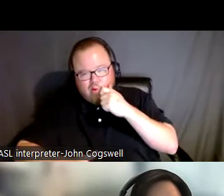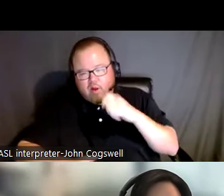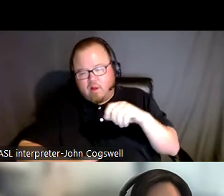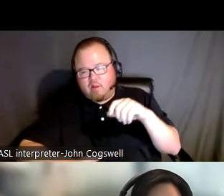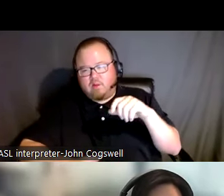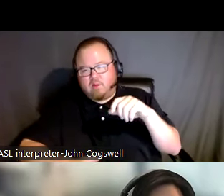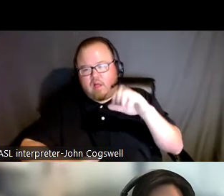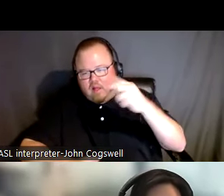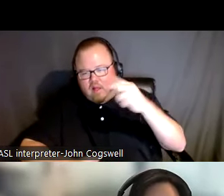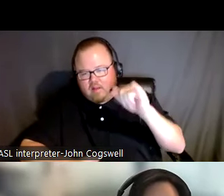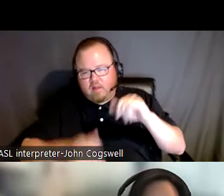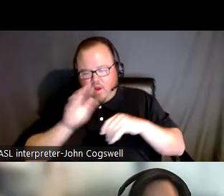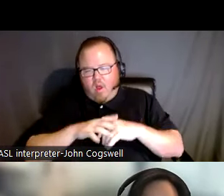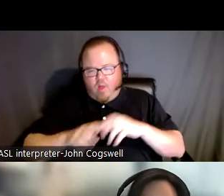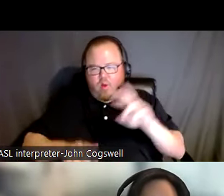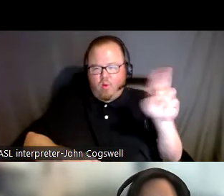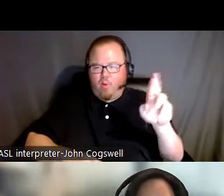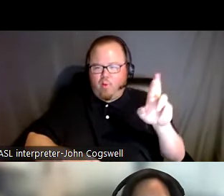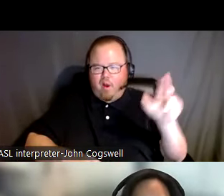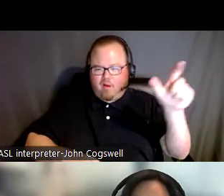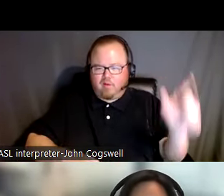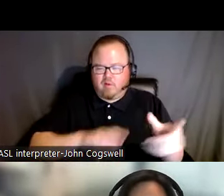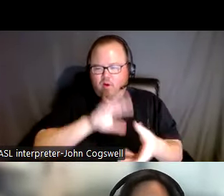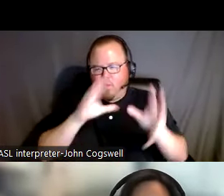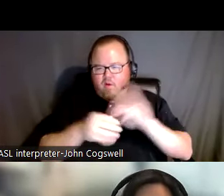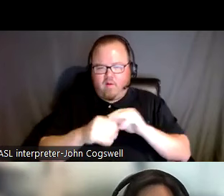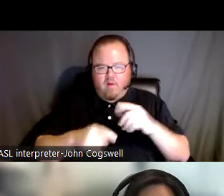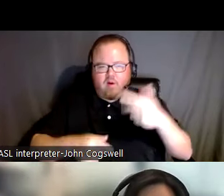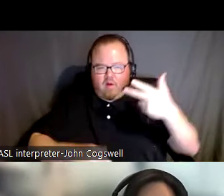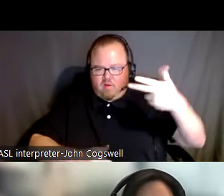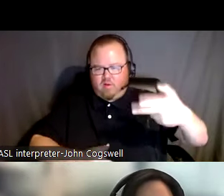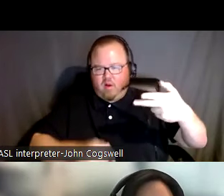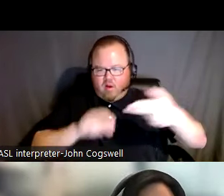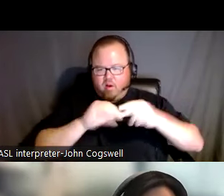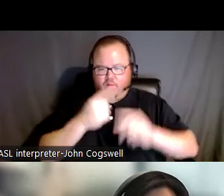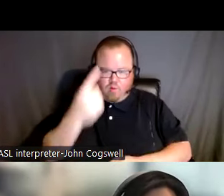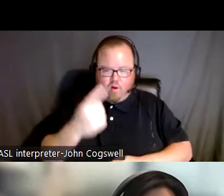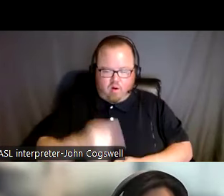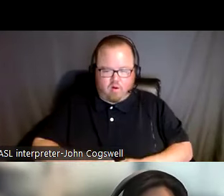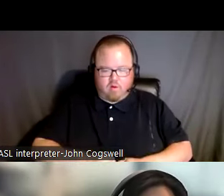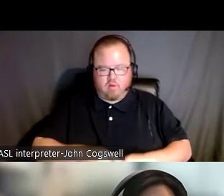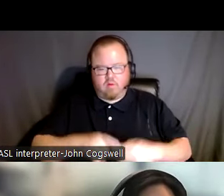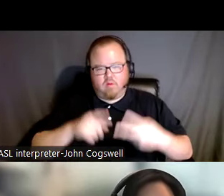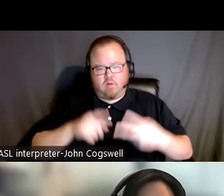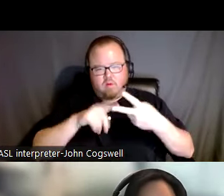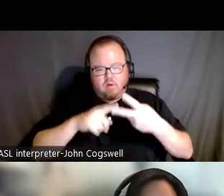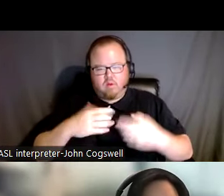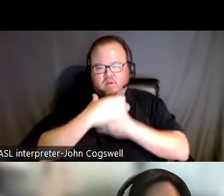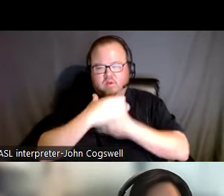that on the right side, we have an overall rank of firearms being number 1, number 2 is suffocation, followed by